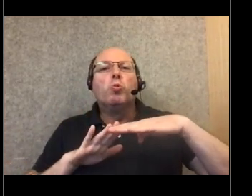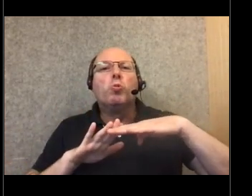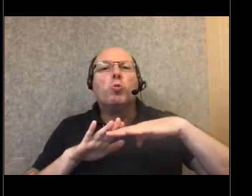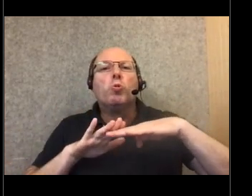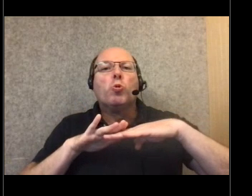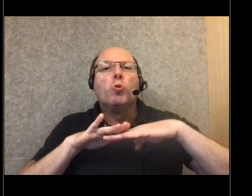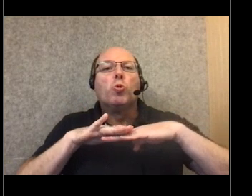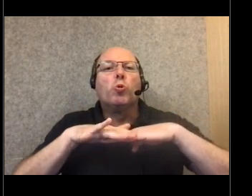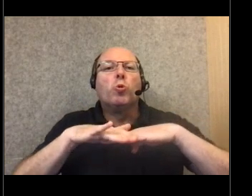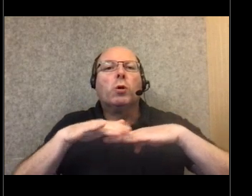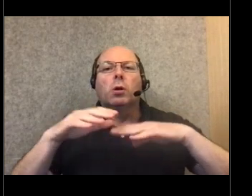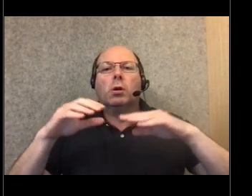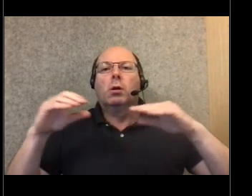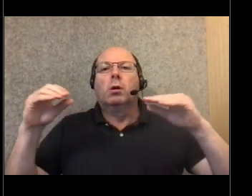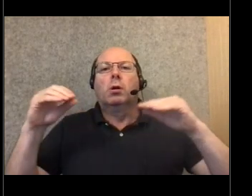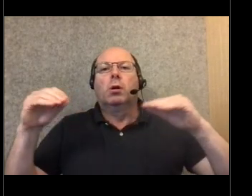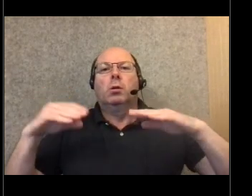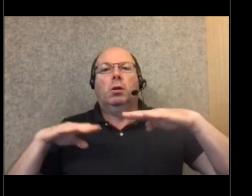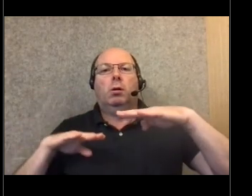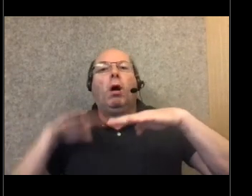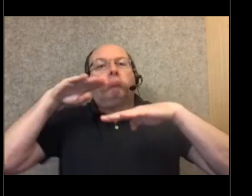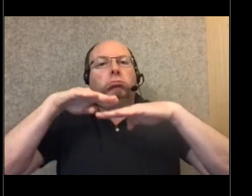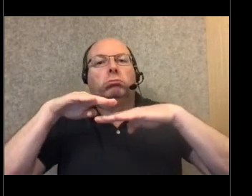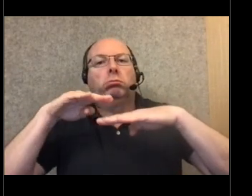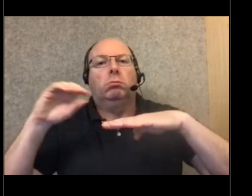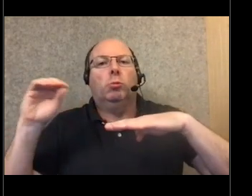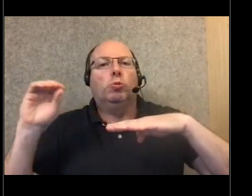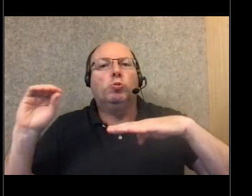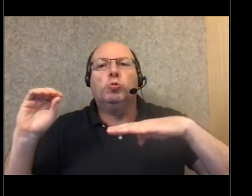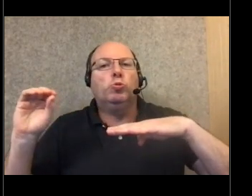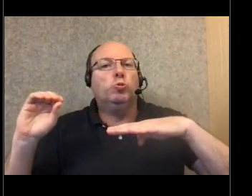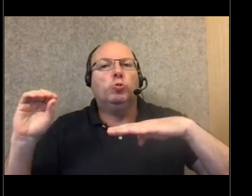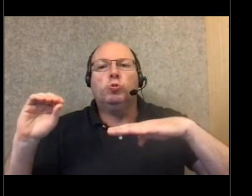no abrupt level changes.